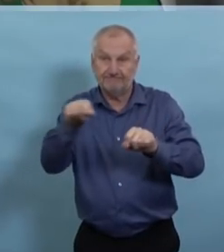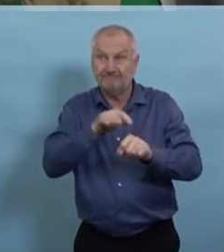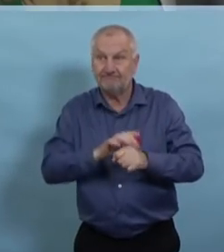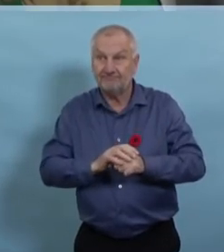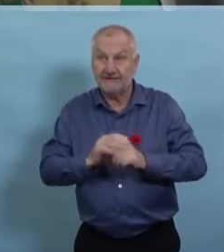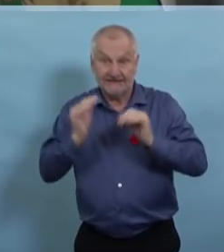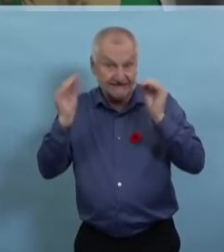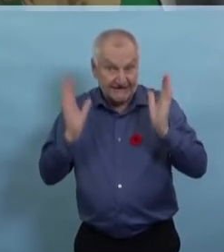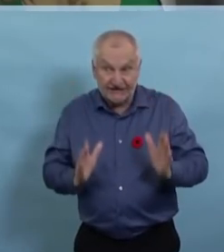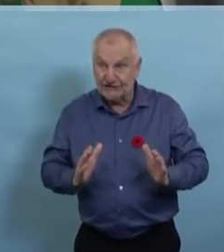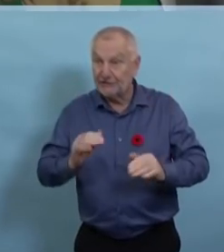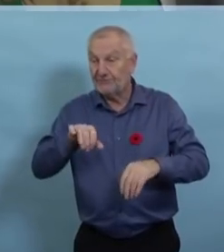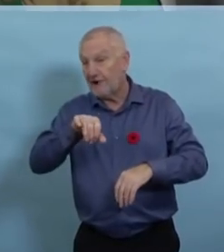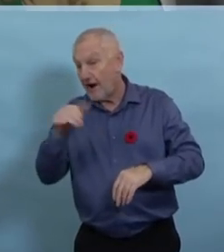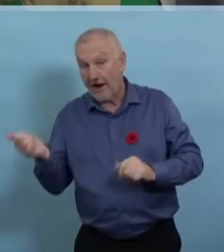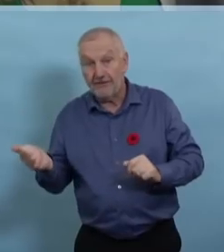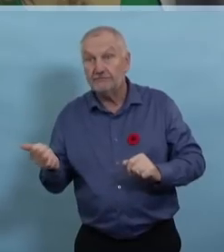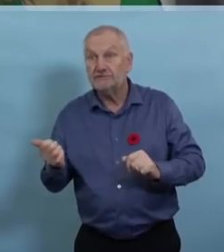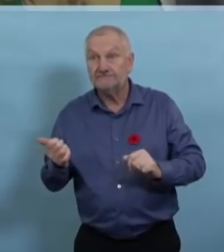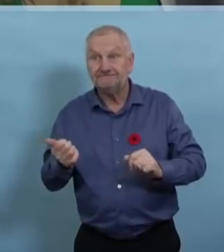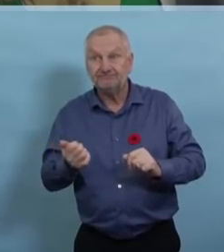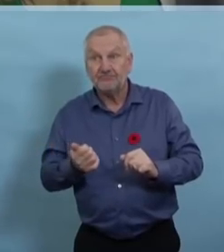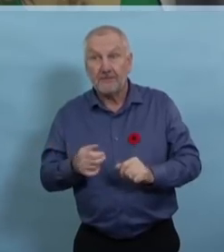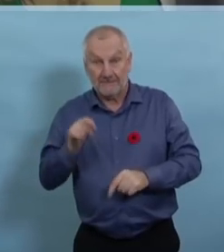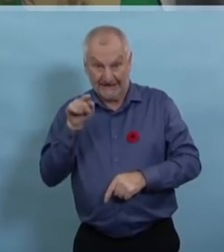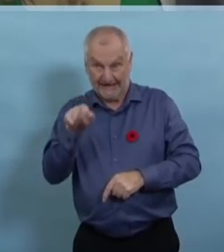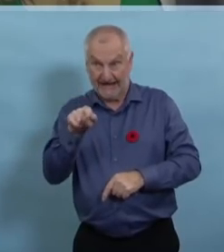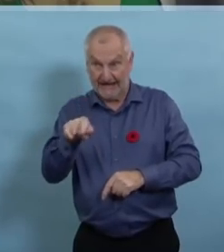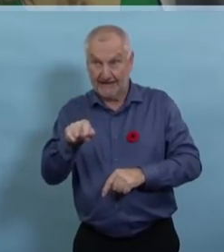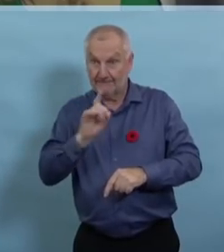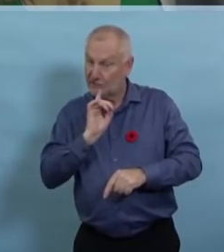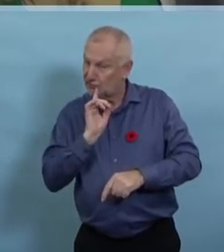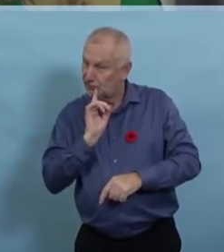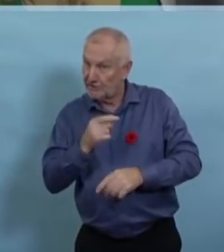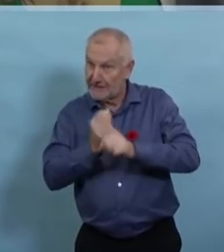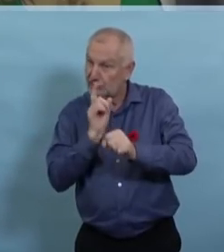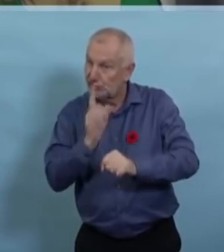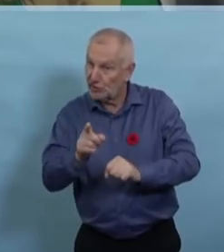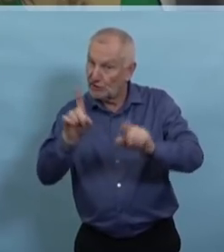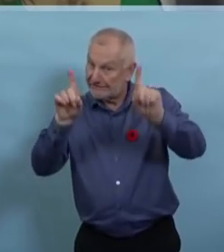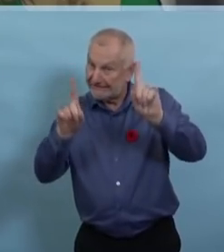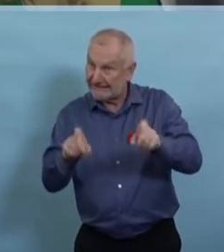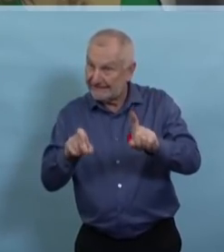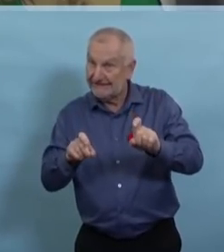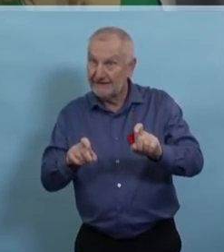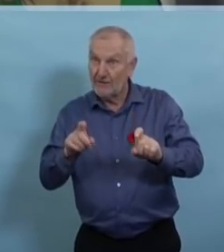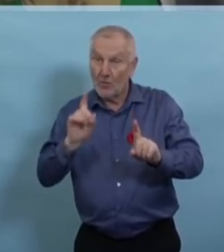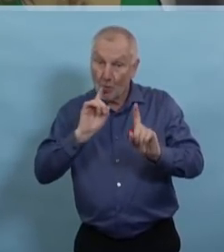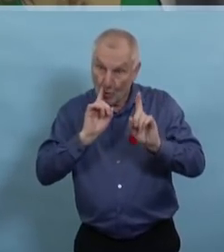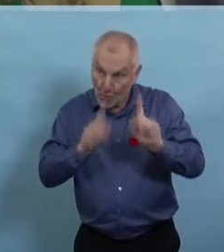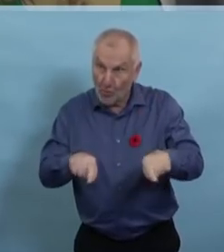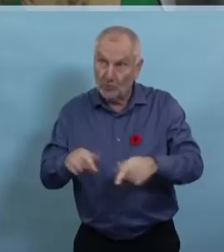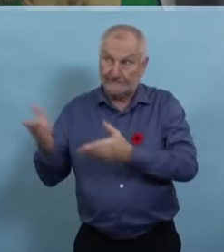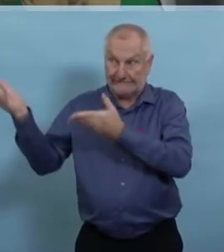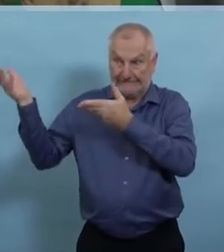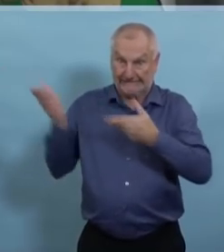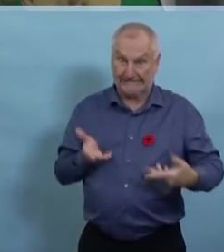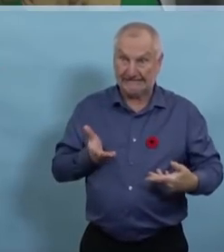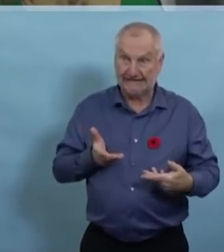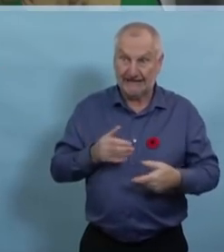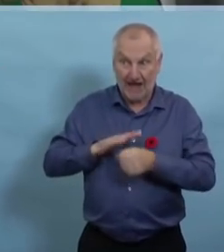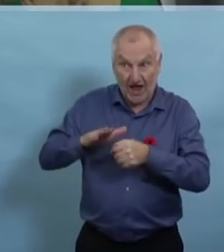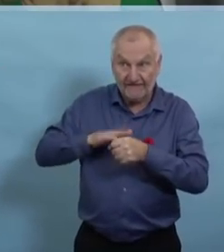a function, of course, of making sure that we can get enough of those tests and then determining where the need is the greatest.